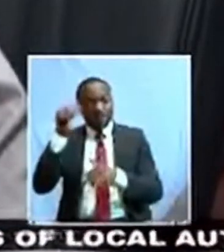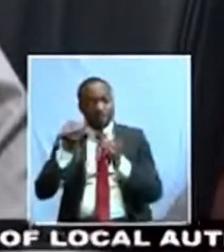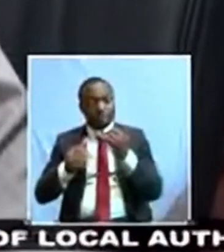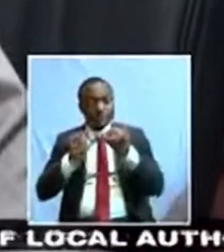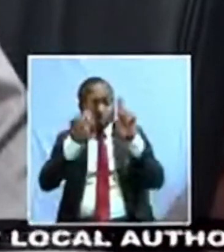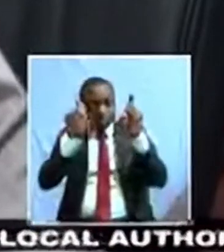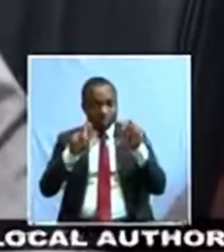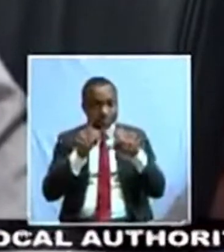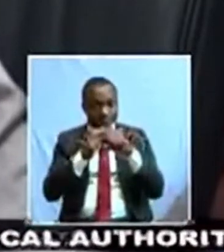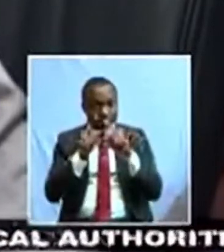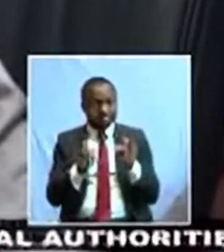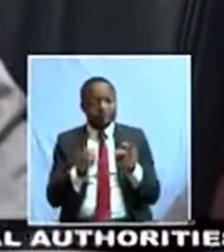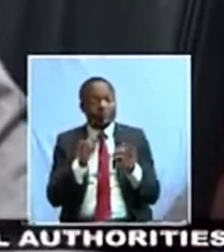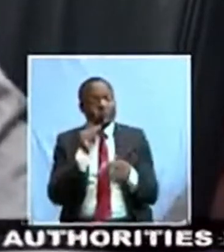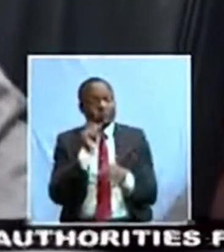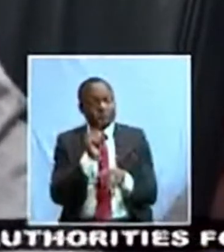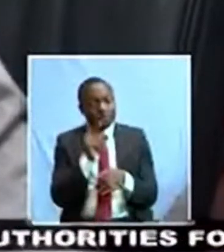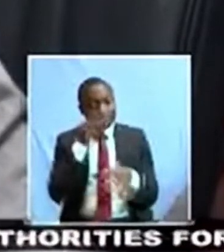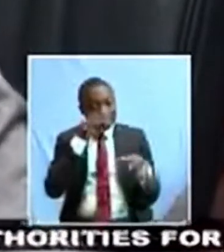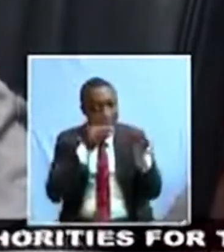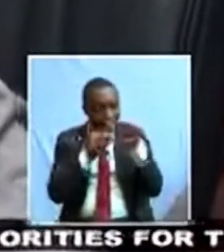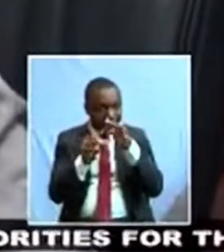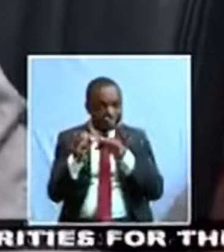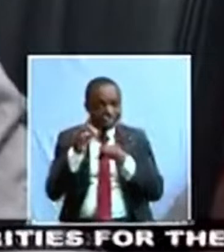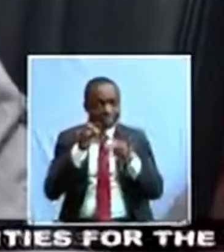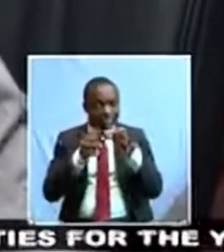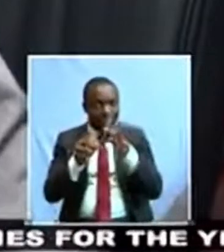but and then you have even explained that